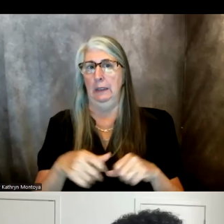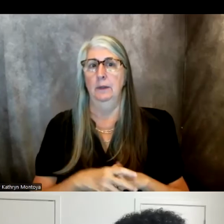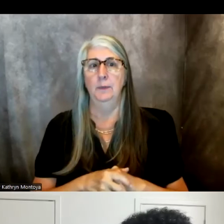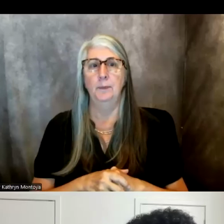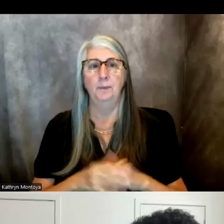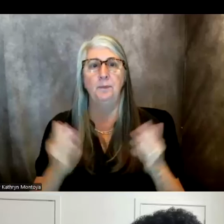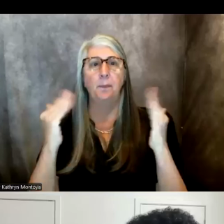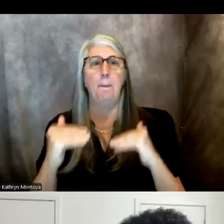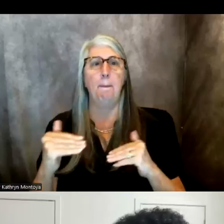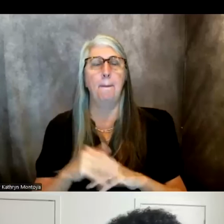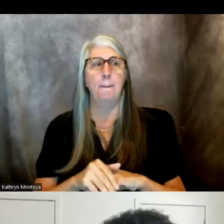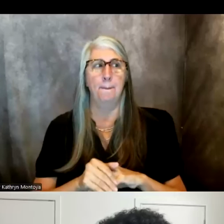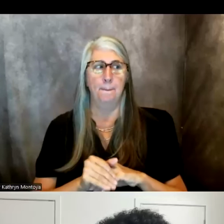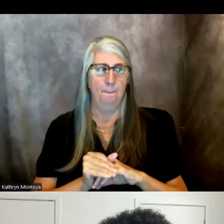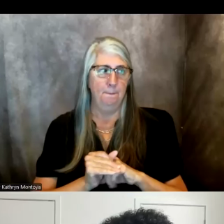right, next slide, please.